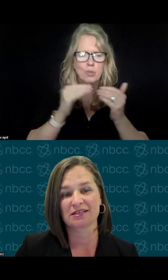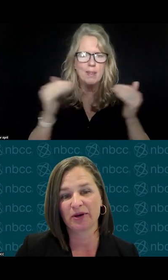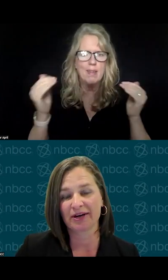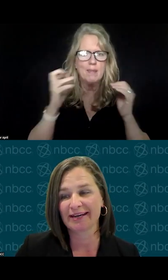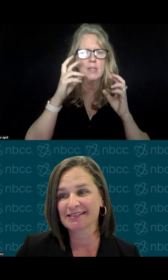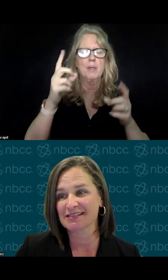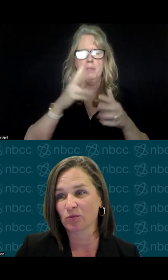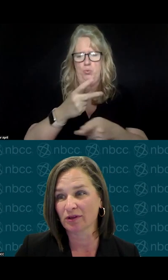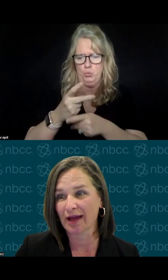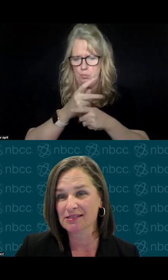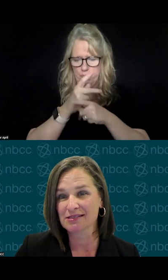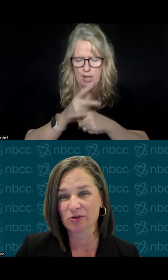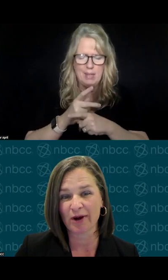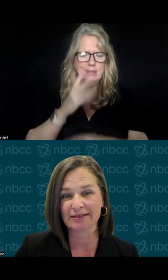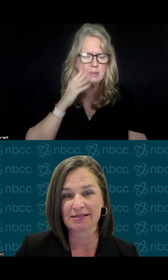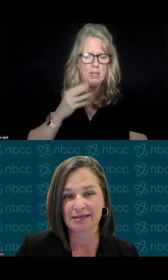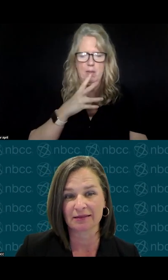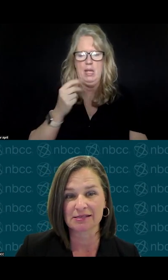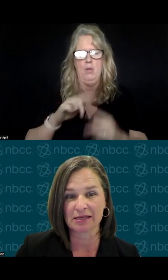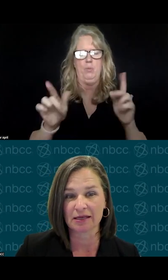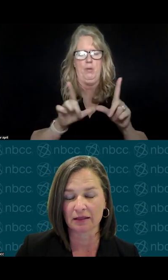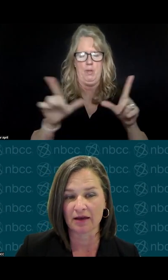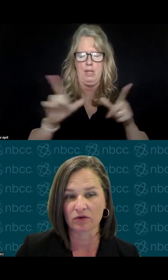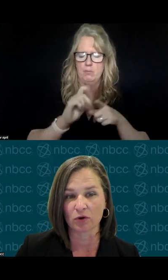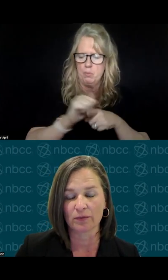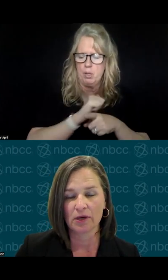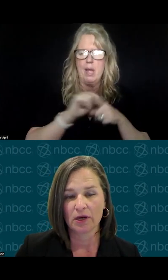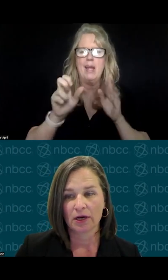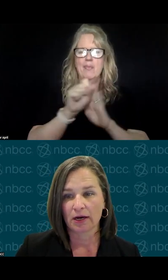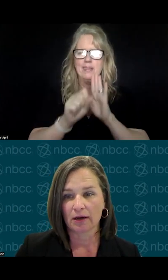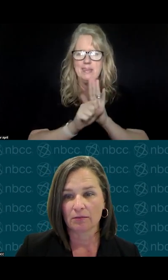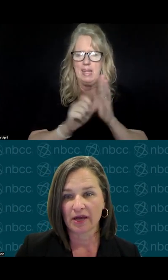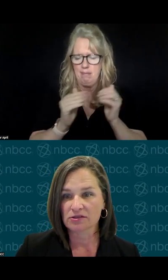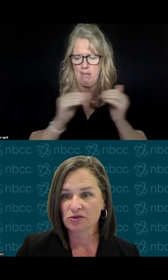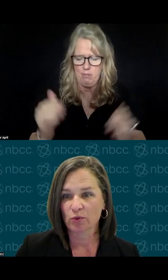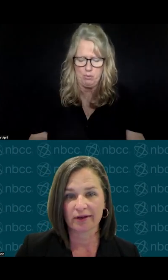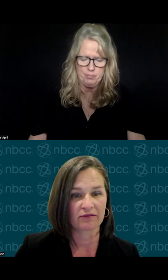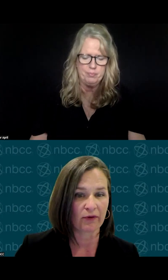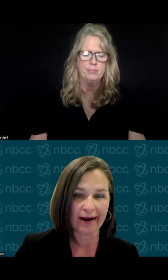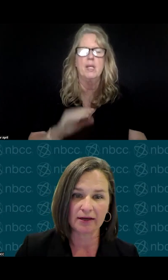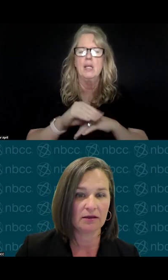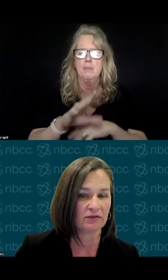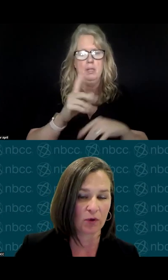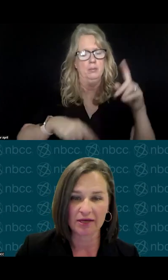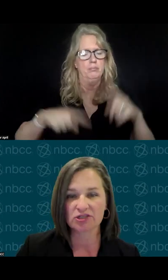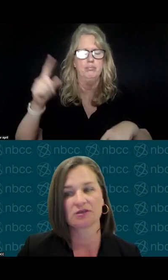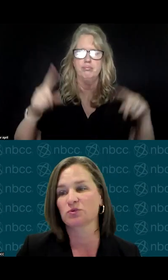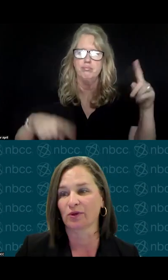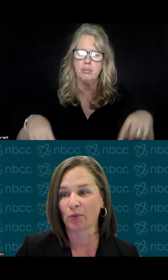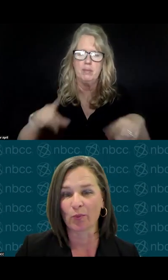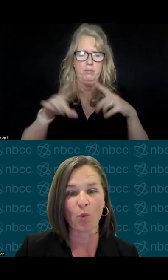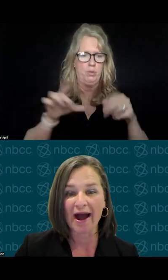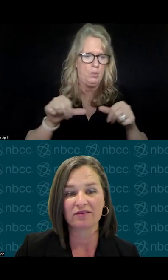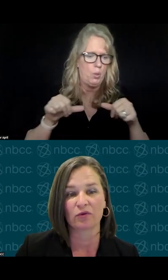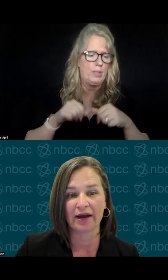supervised experience, and we're licensed to practice at the state level. Counselors work in a variety of locations with